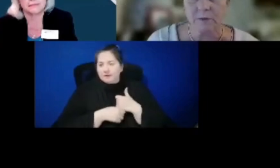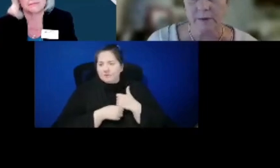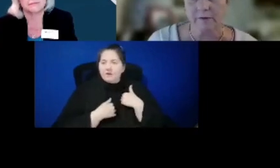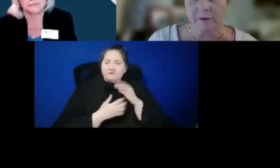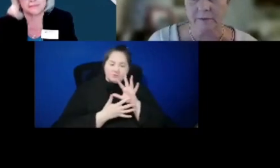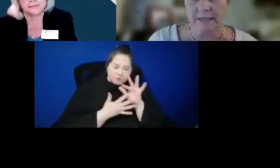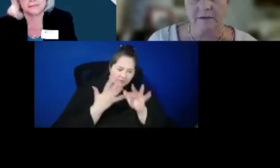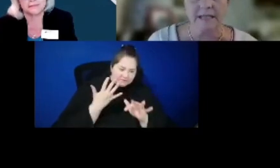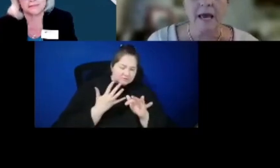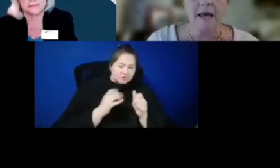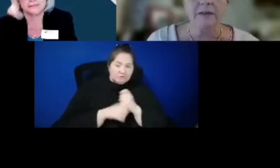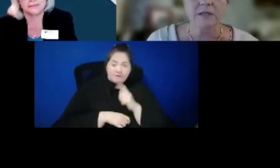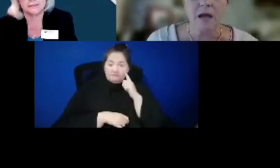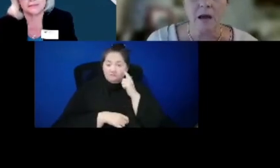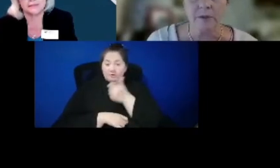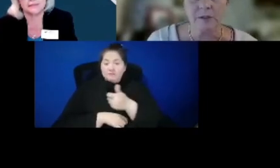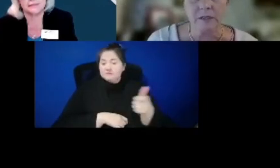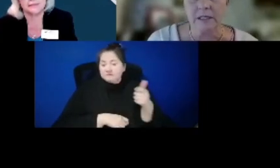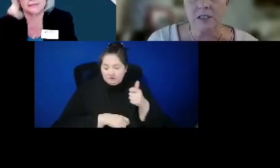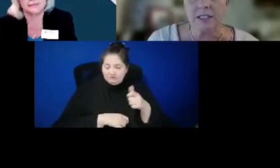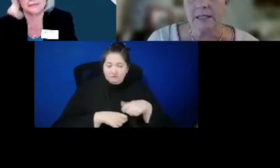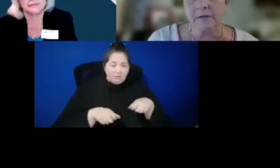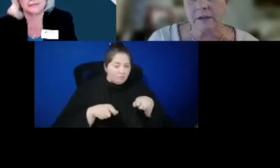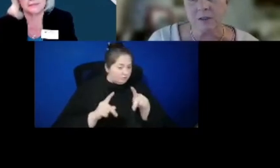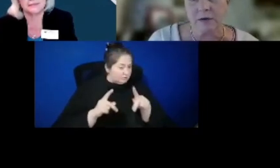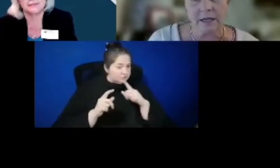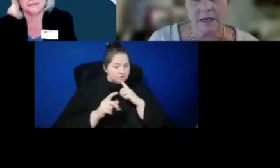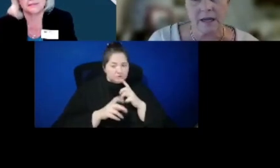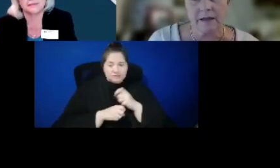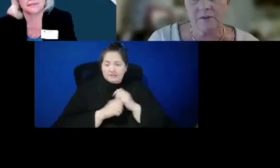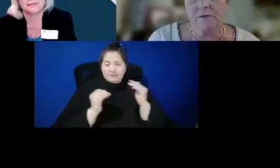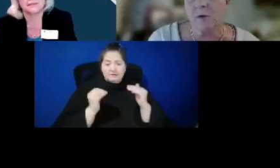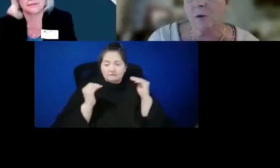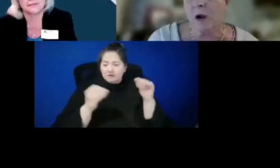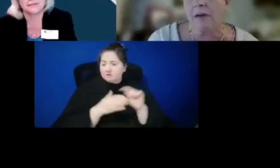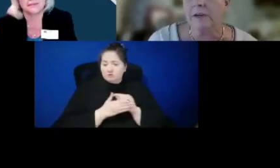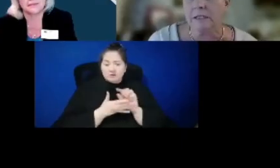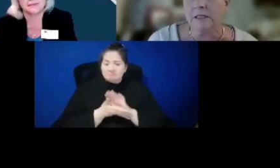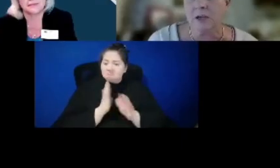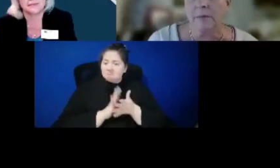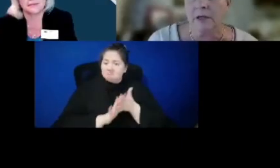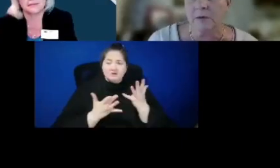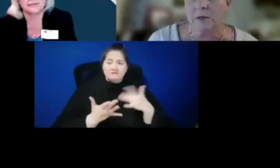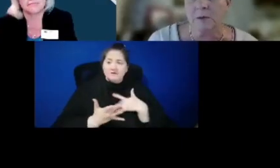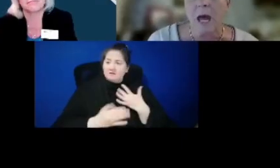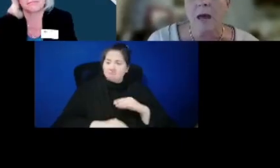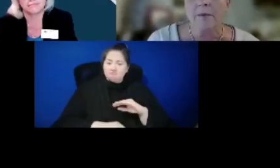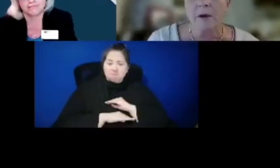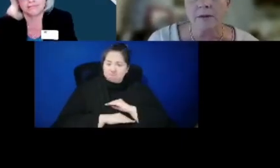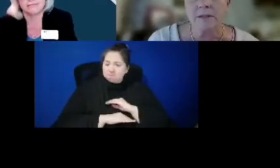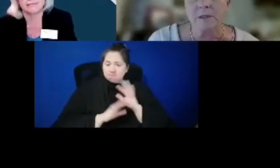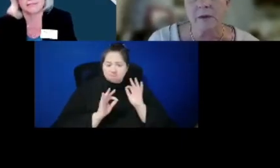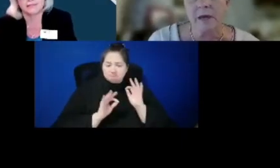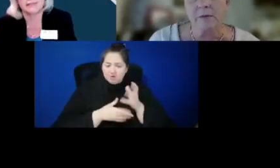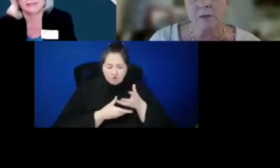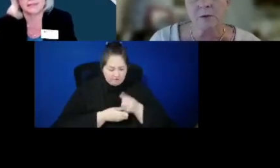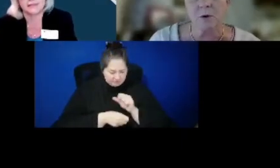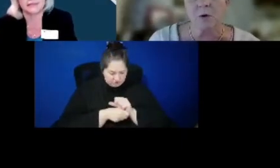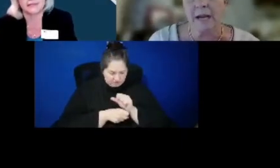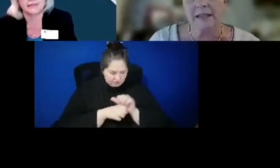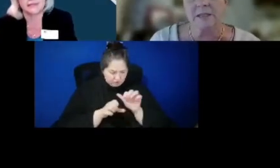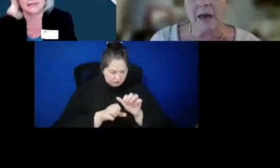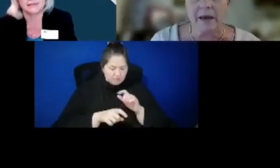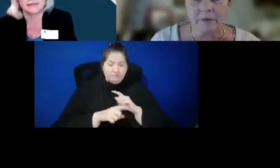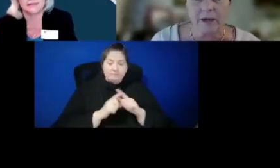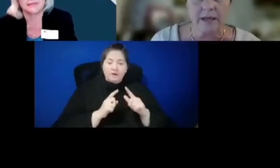choices for people to make for themselves. There's an opportunity to just get advanced training and to feel more confident in the job that you do, but also to be able